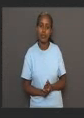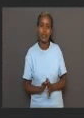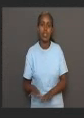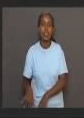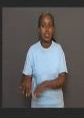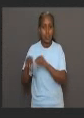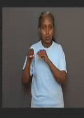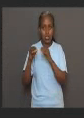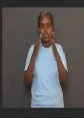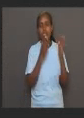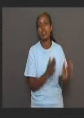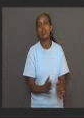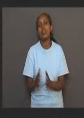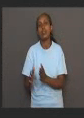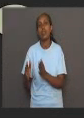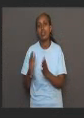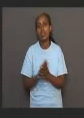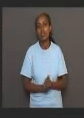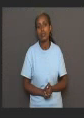Students, let's get ready.